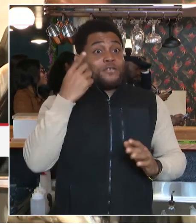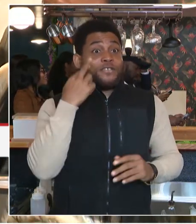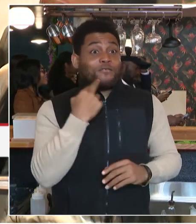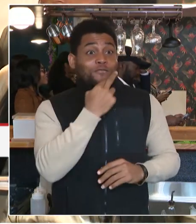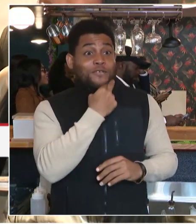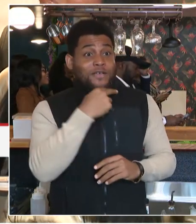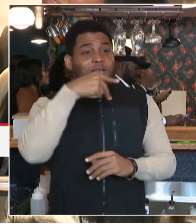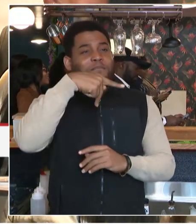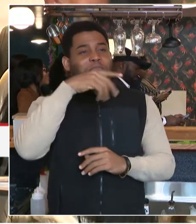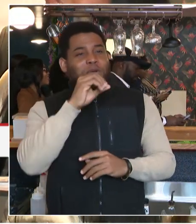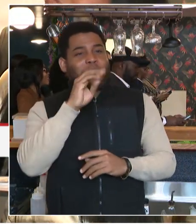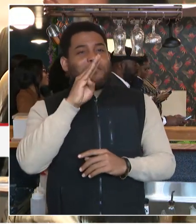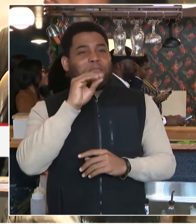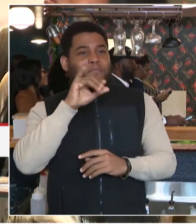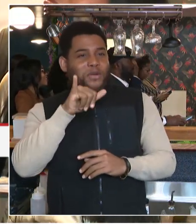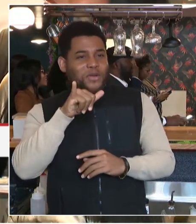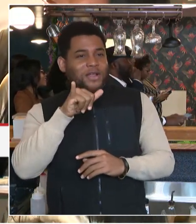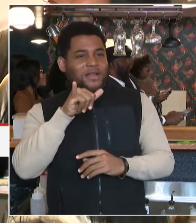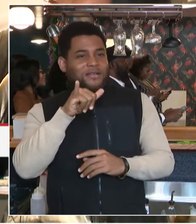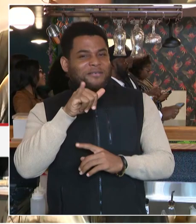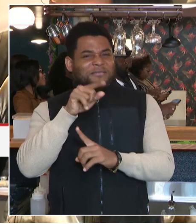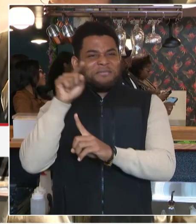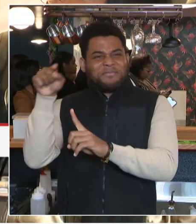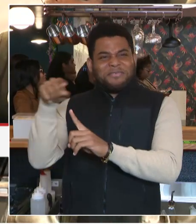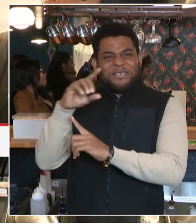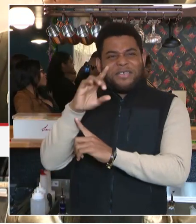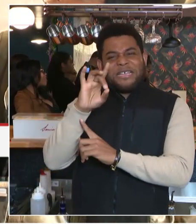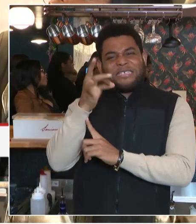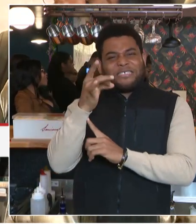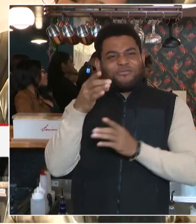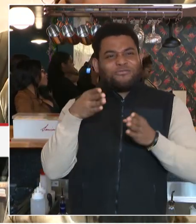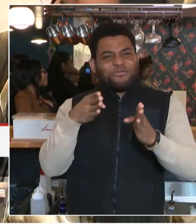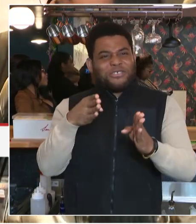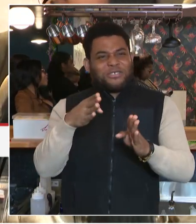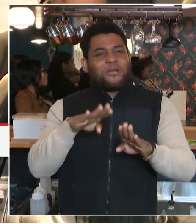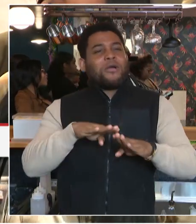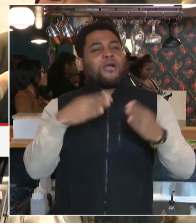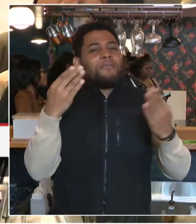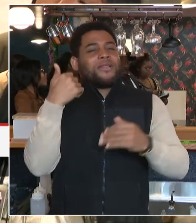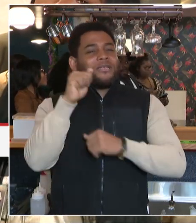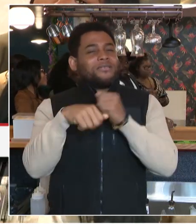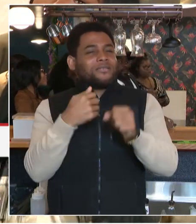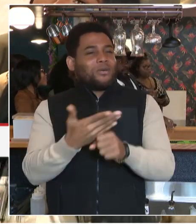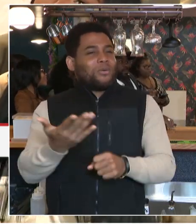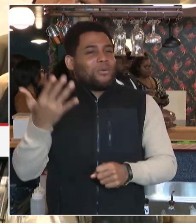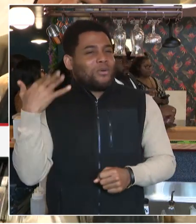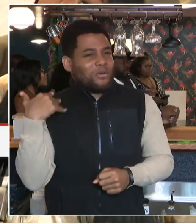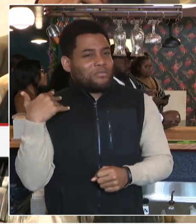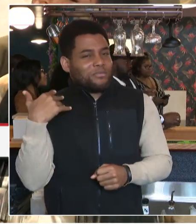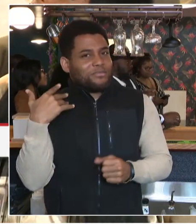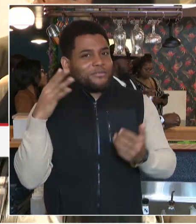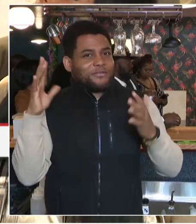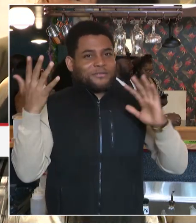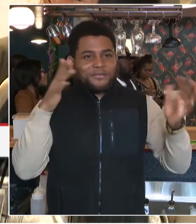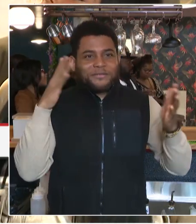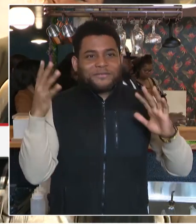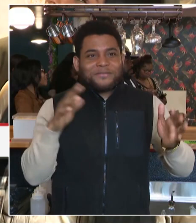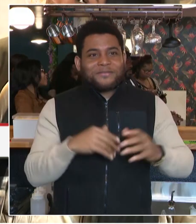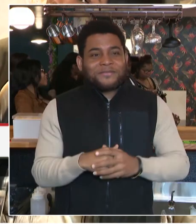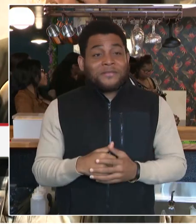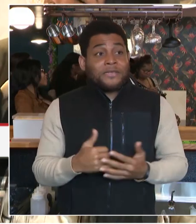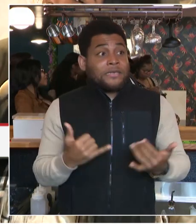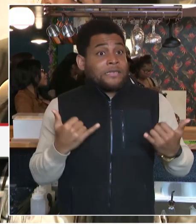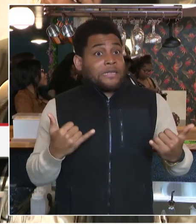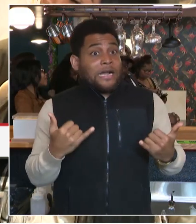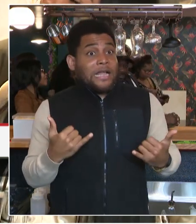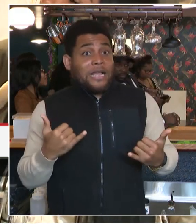That was 10 years ago. So to be in this position, to continue to grow, to have my friends and family along the way,